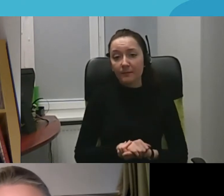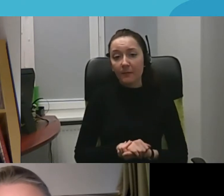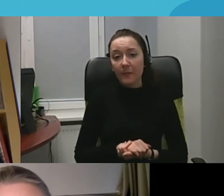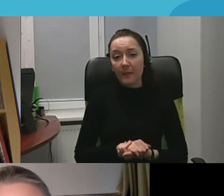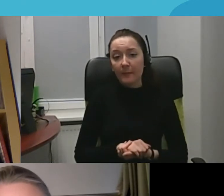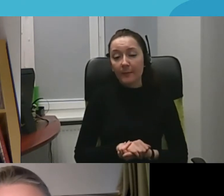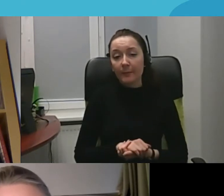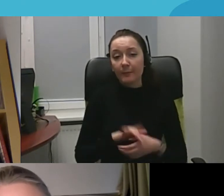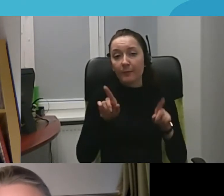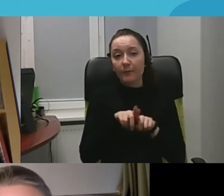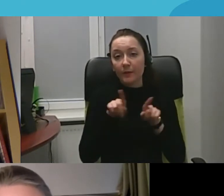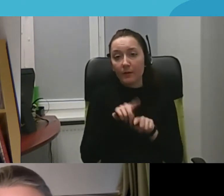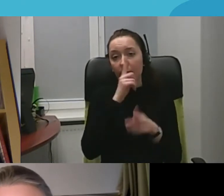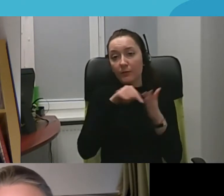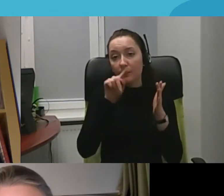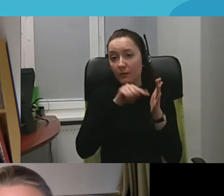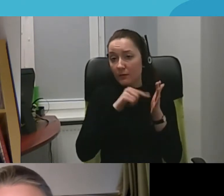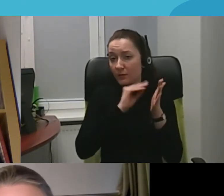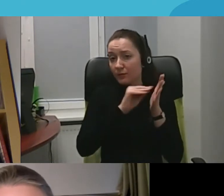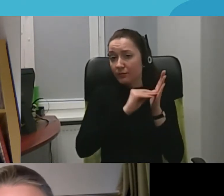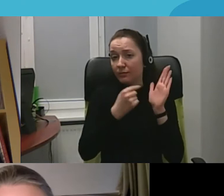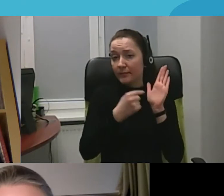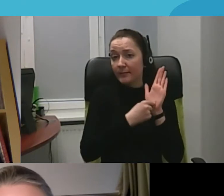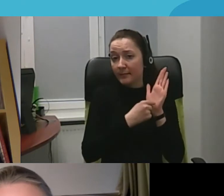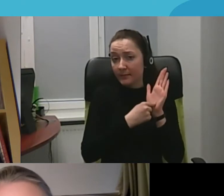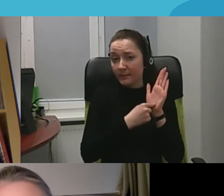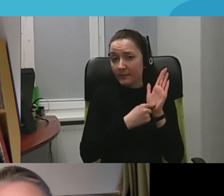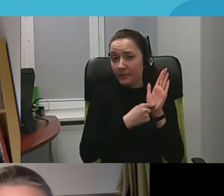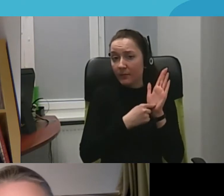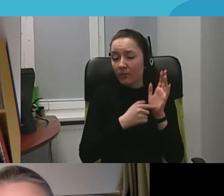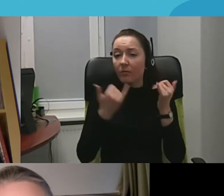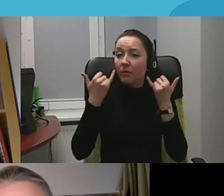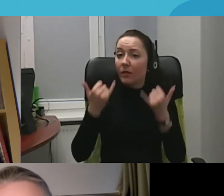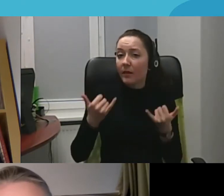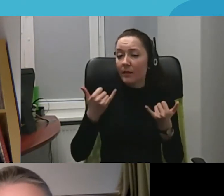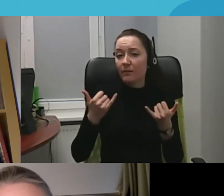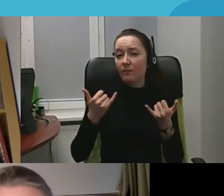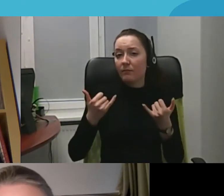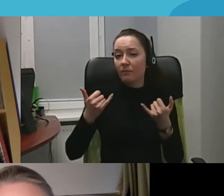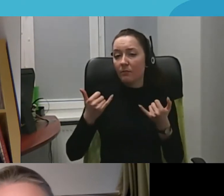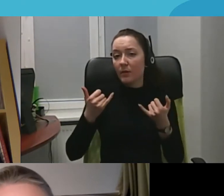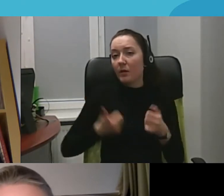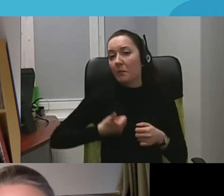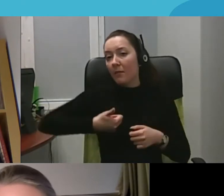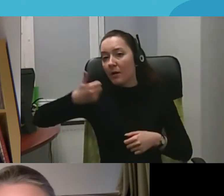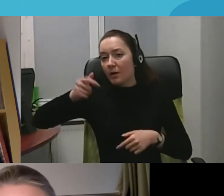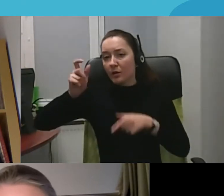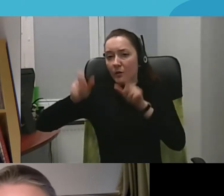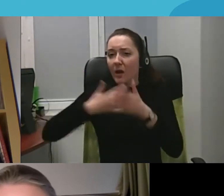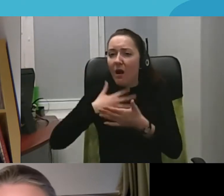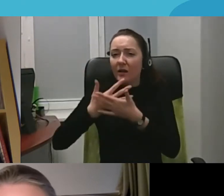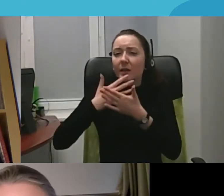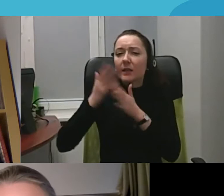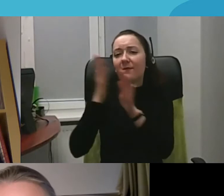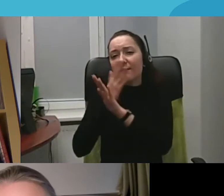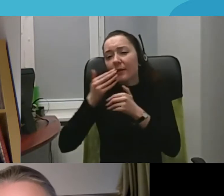have contributed to improving the fate of several individuals so far. Those who consented to have their names mentioned in the allegation letter, it's not always